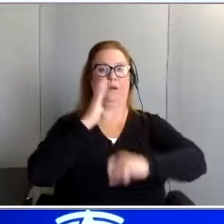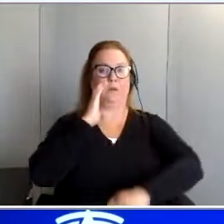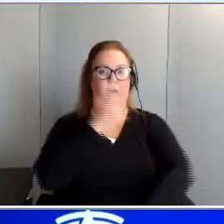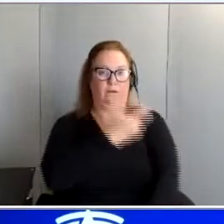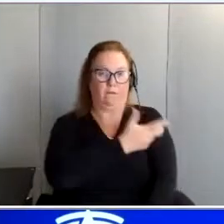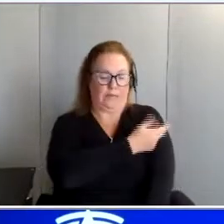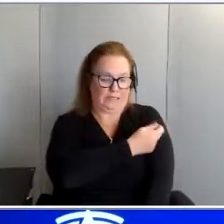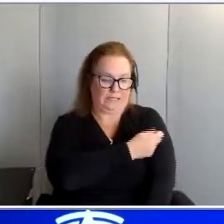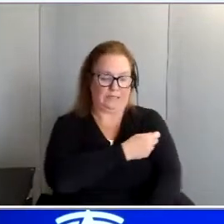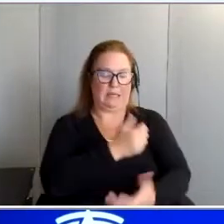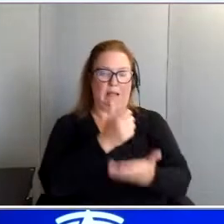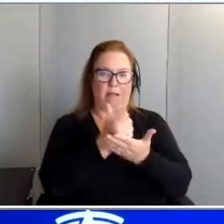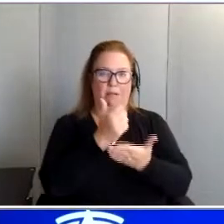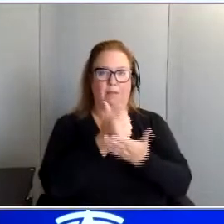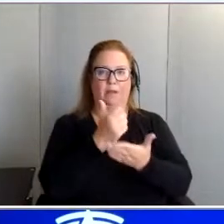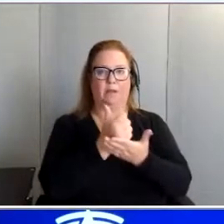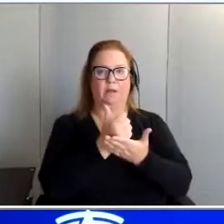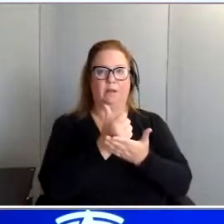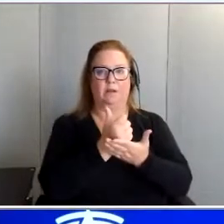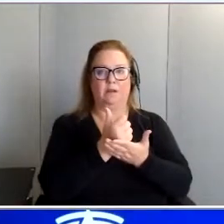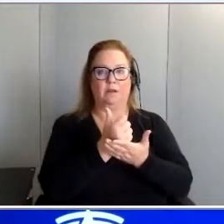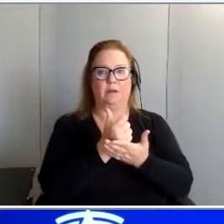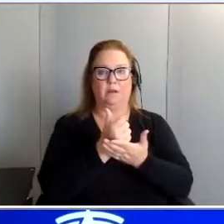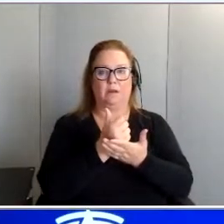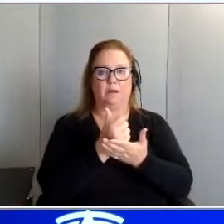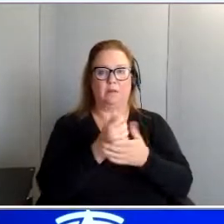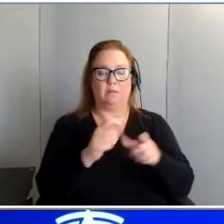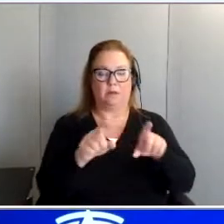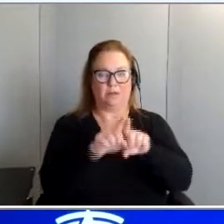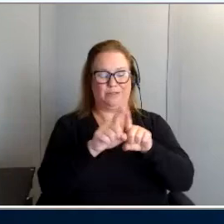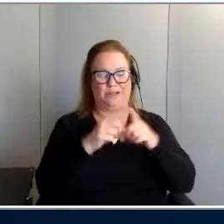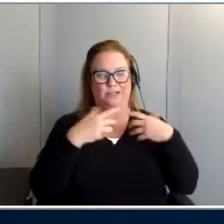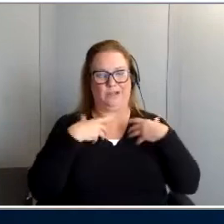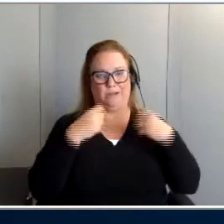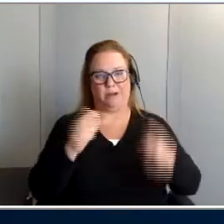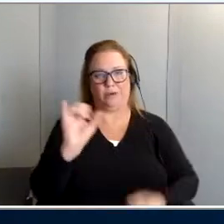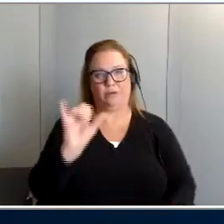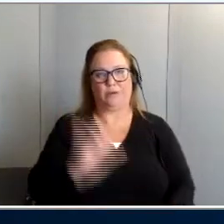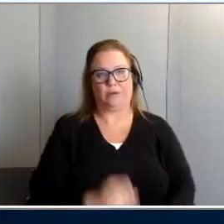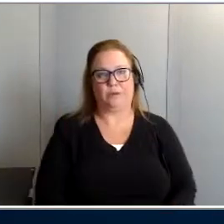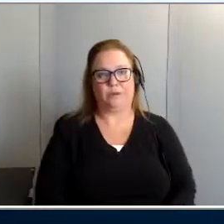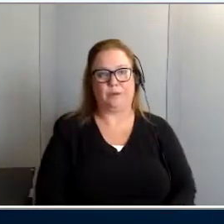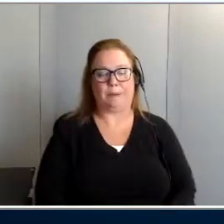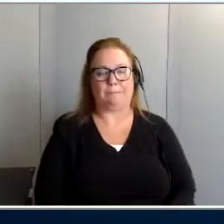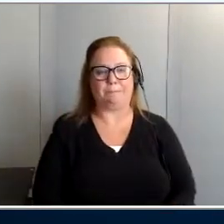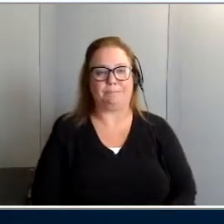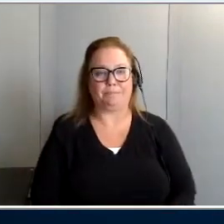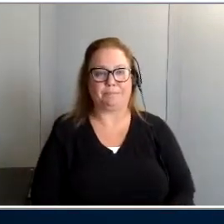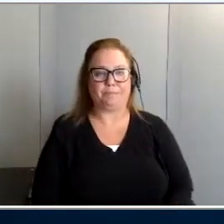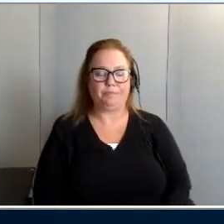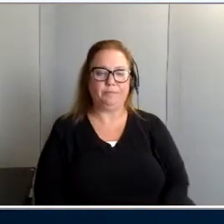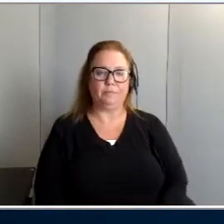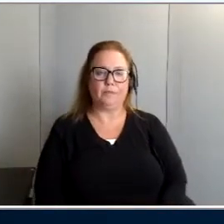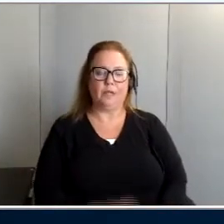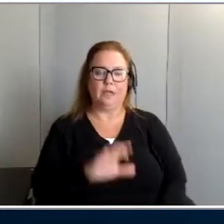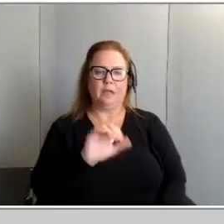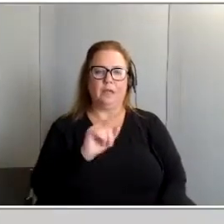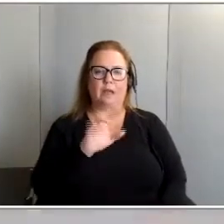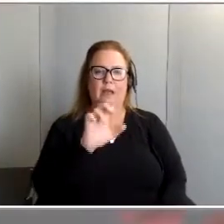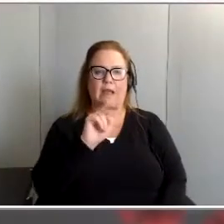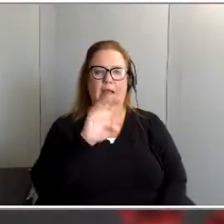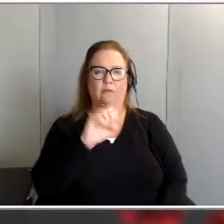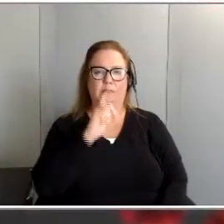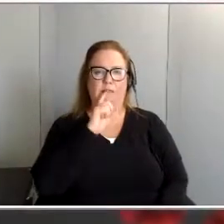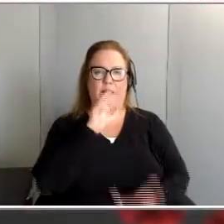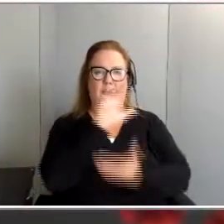prevent it, but also get you to that recovery as well. Catherine asks, are they going to combine a flu